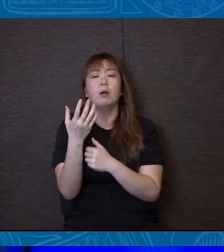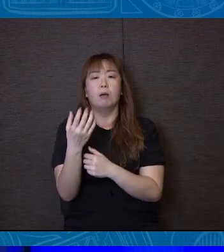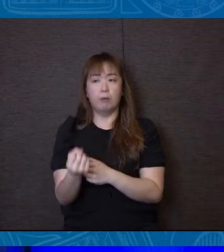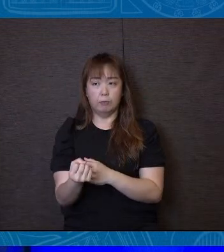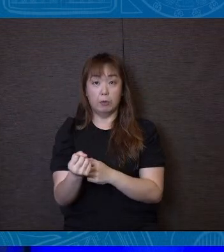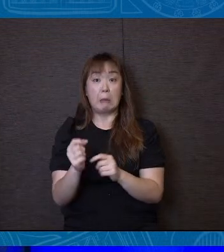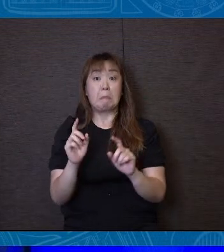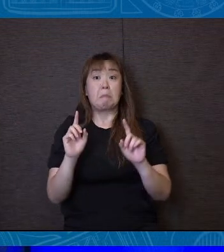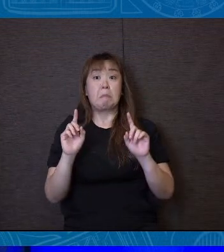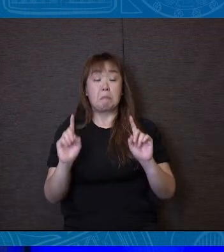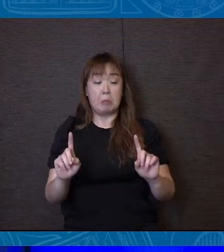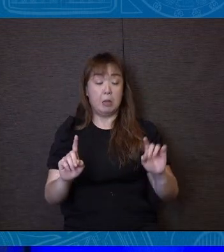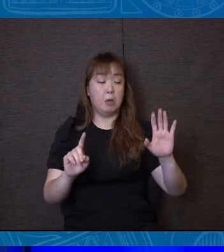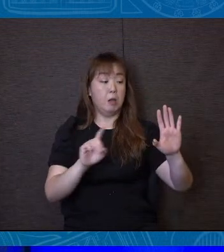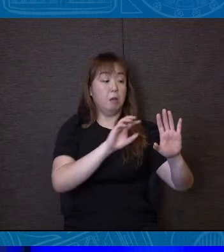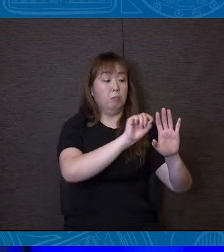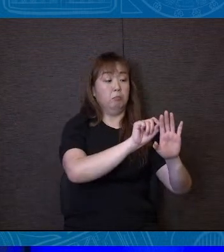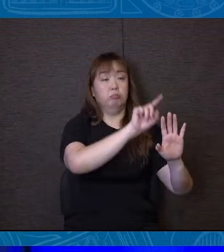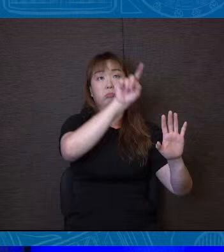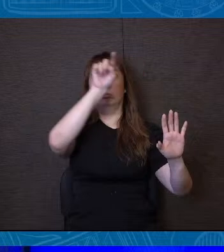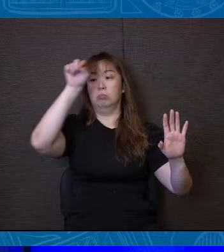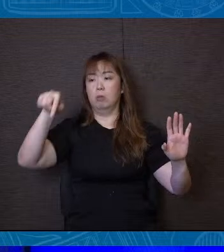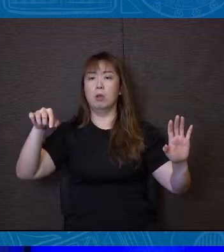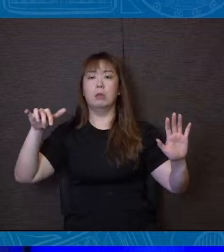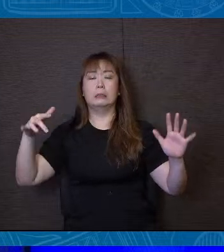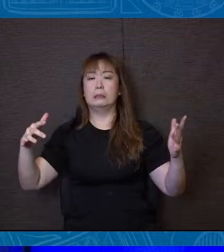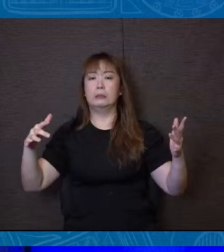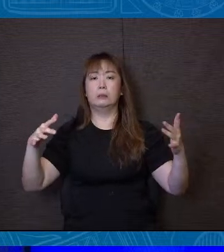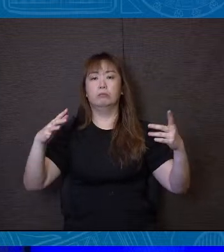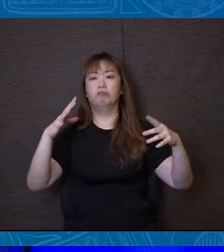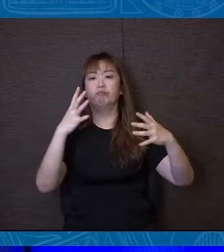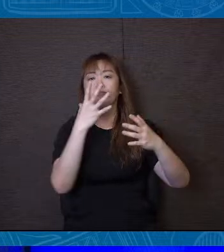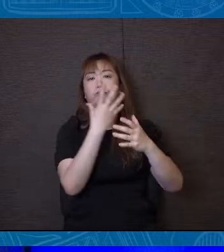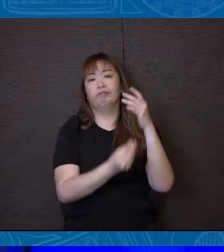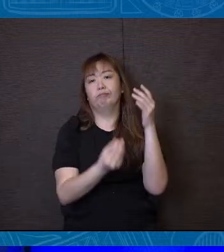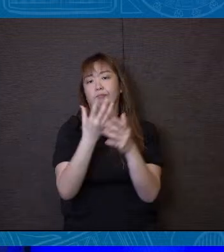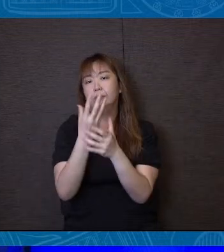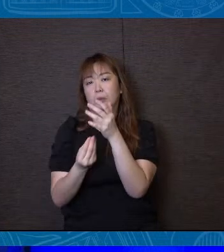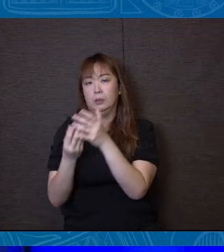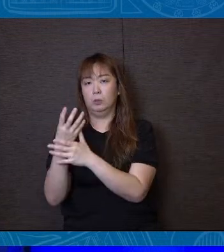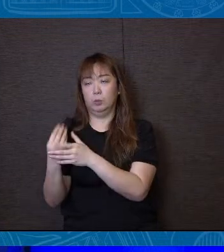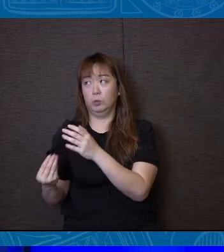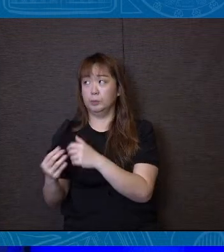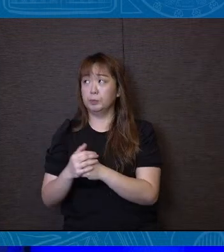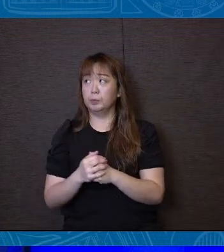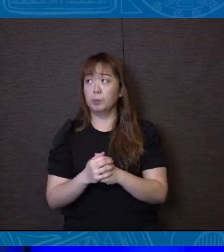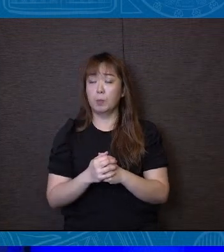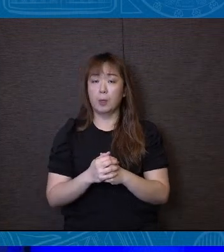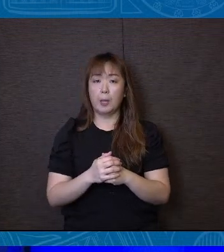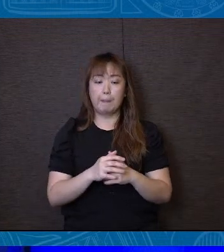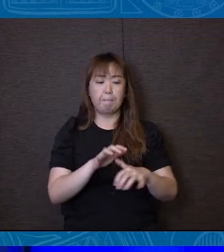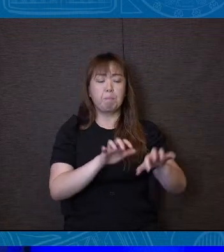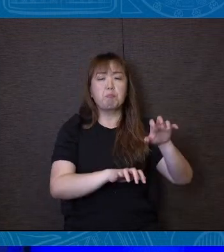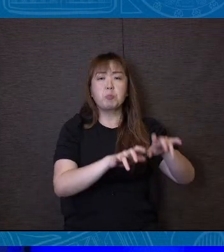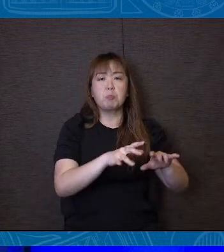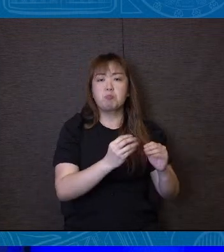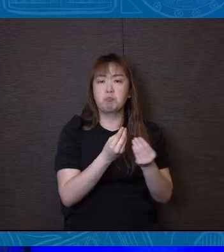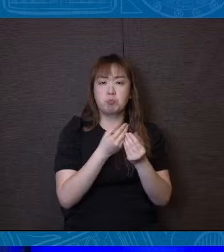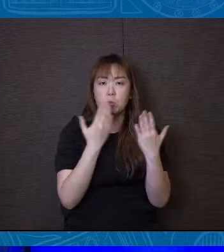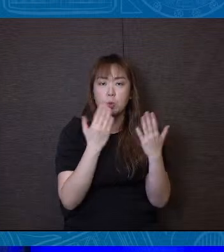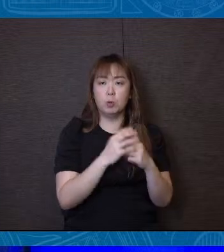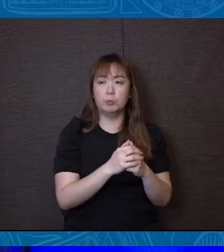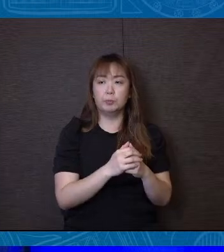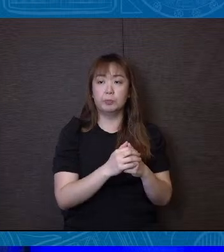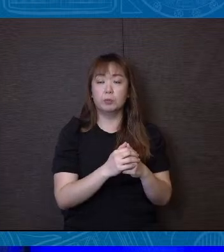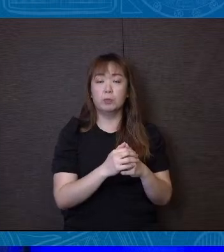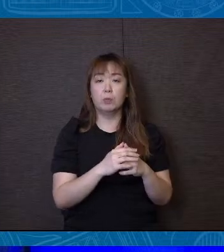the live feeds or the sensors, they are usually displaced, and they don't have much computing power. So we